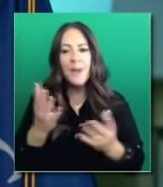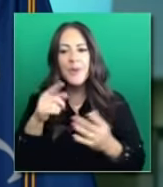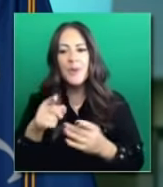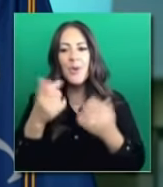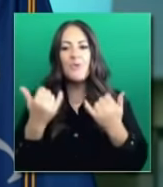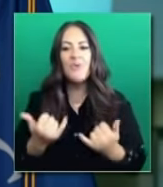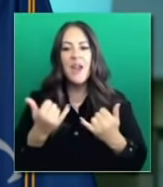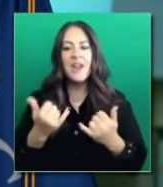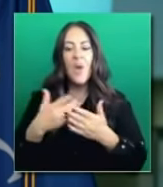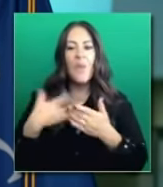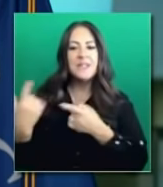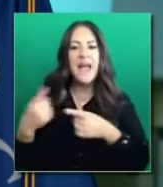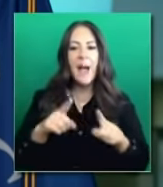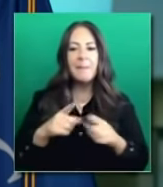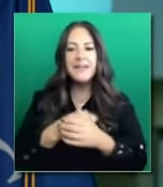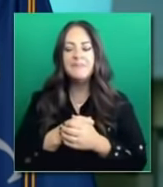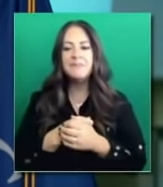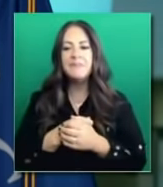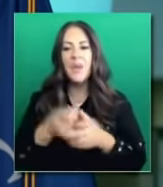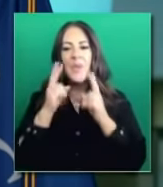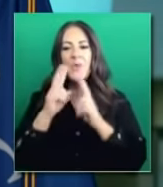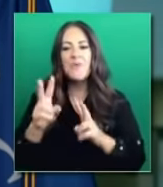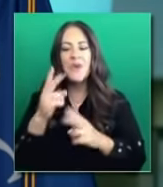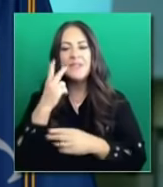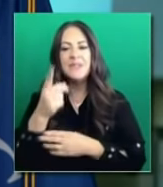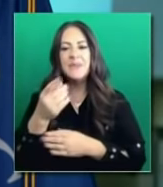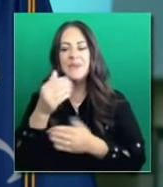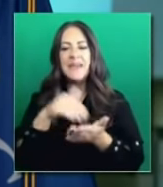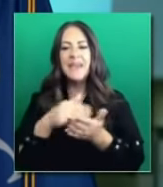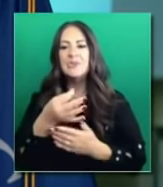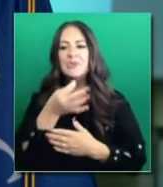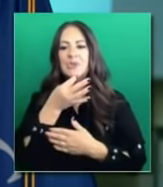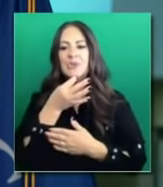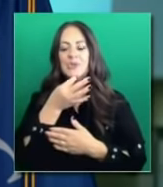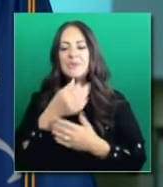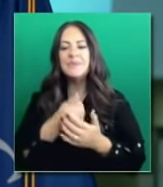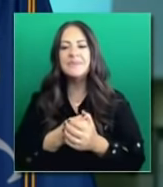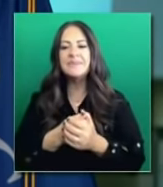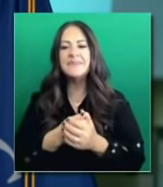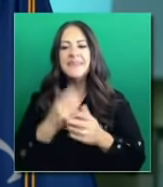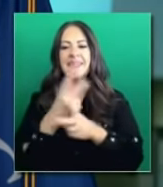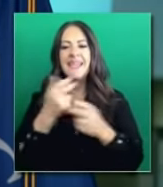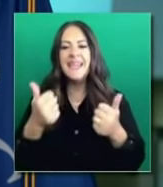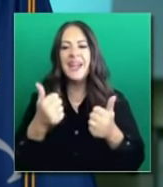of this pandemic, and we look forward to updating you very, very shortly. Take care, everybody.